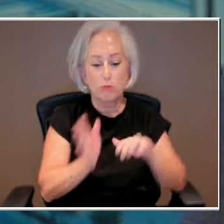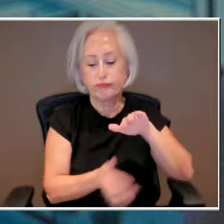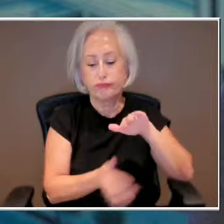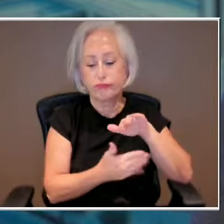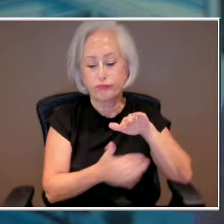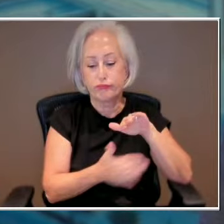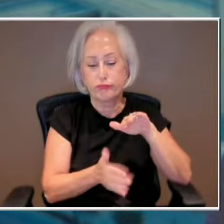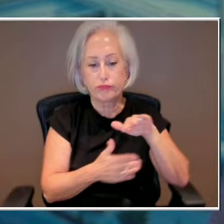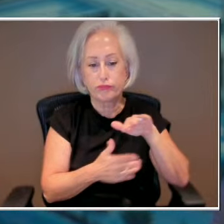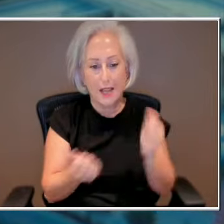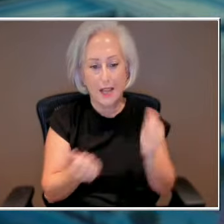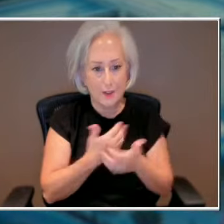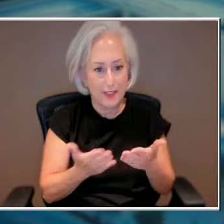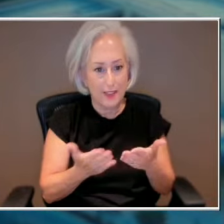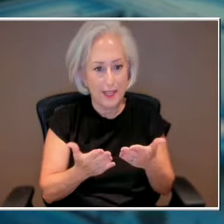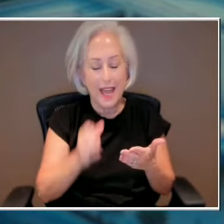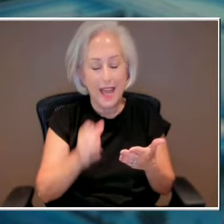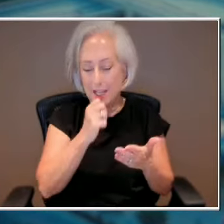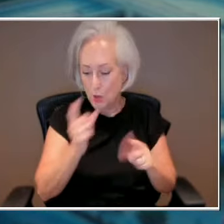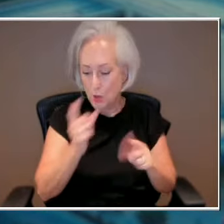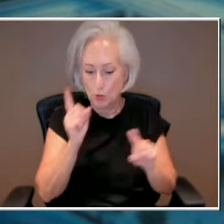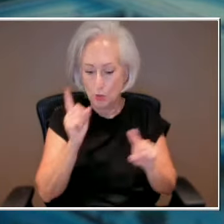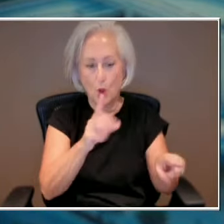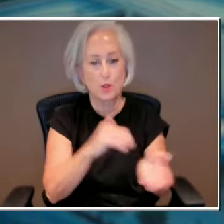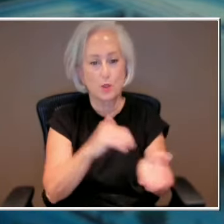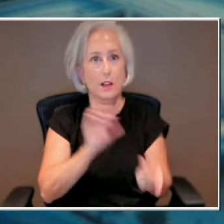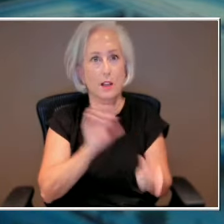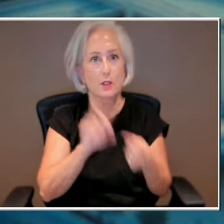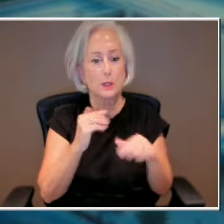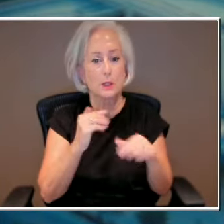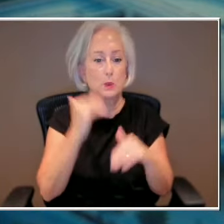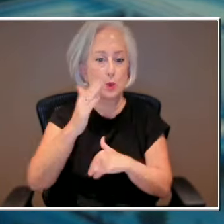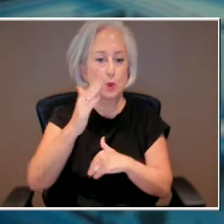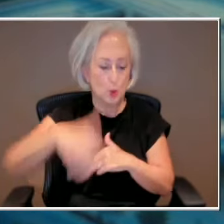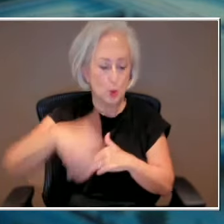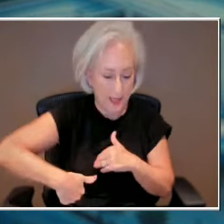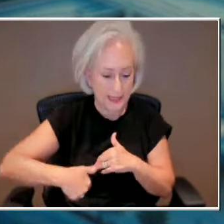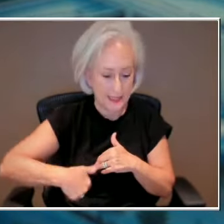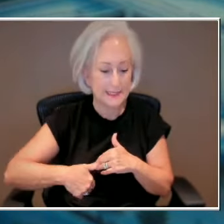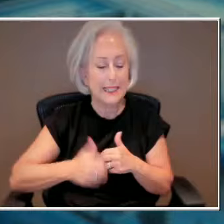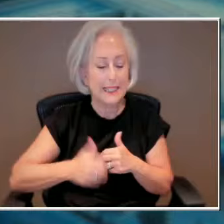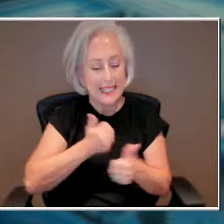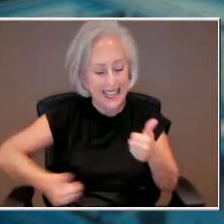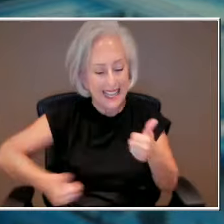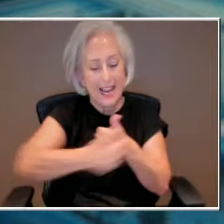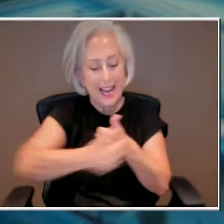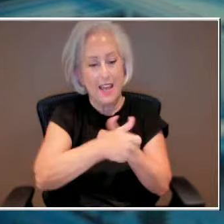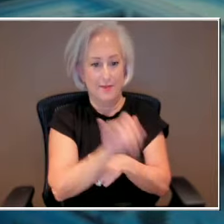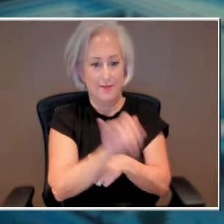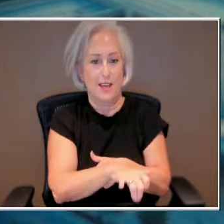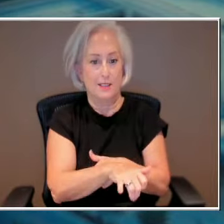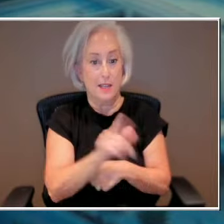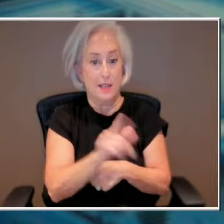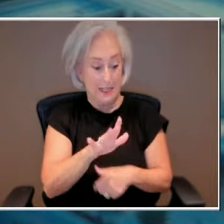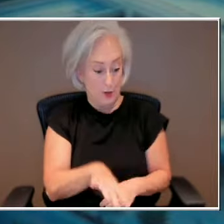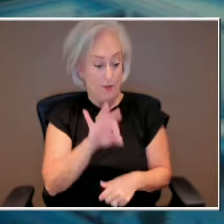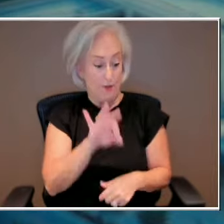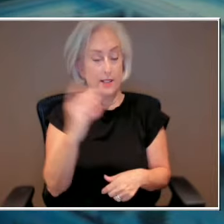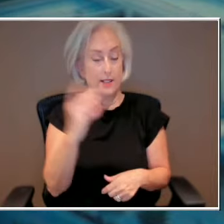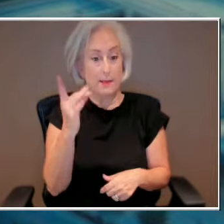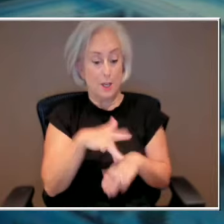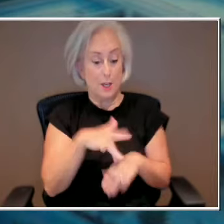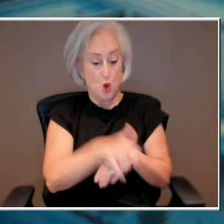doctor until it's too late and stuff. Just be ahead of it, because if you find a lump early enough, there are treatments out there that you can beat